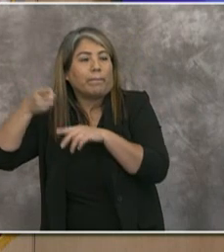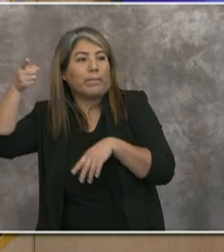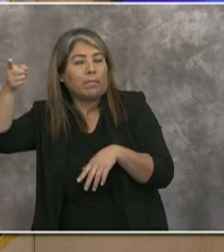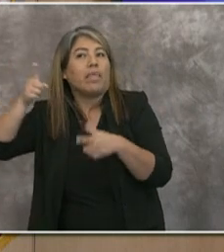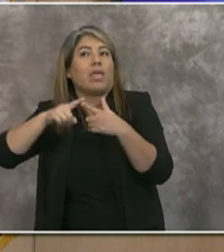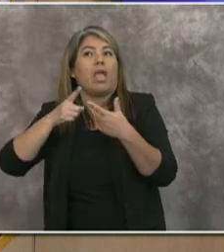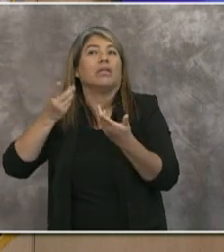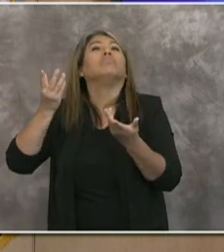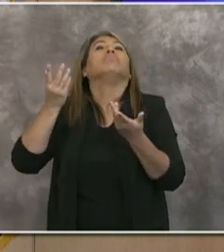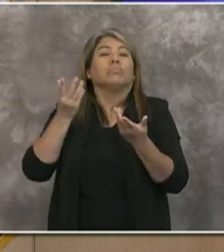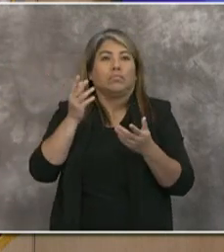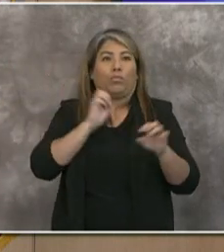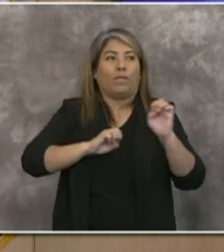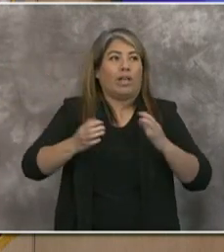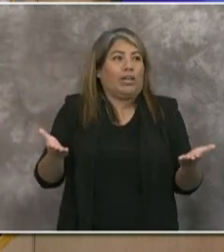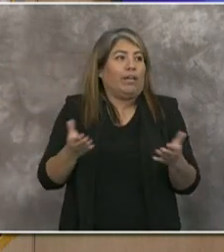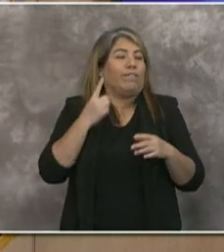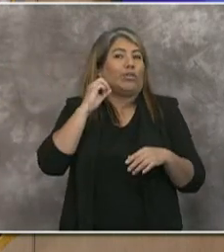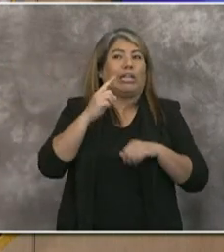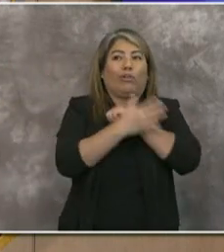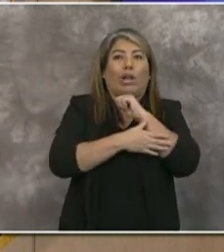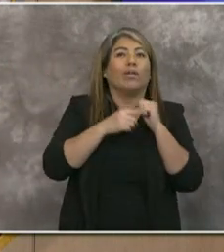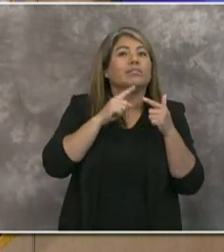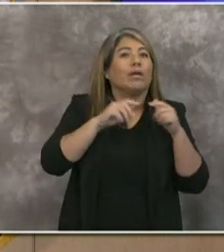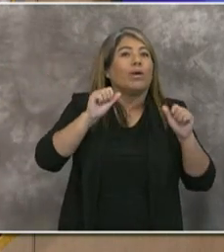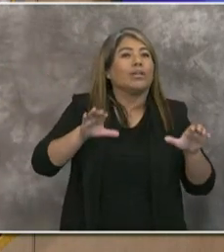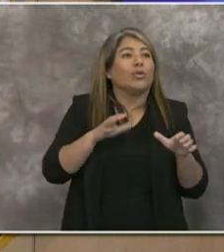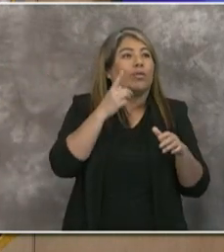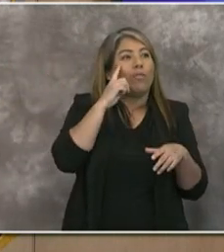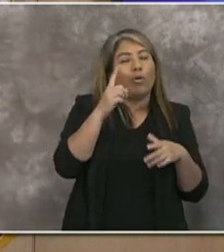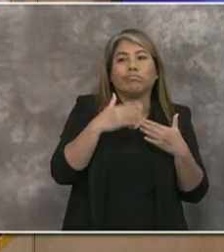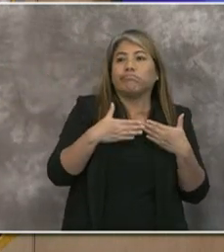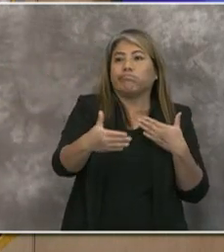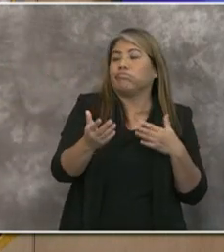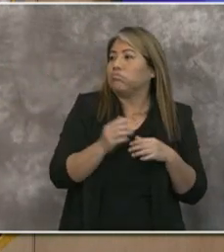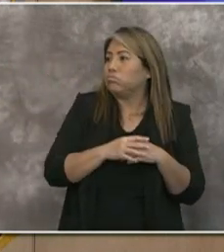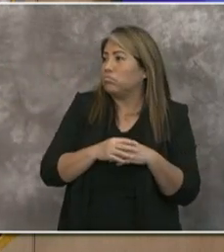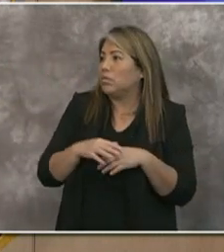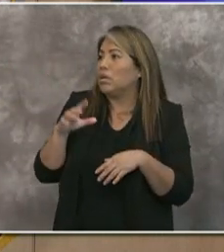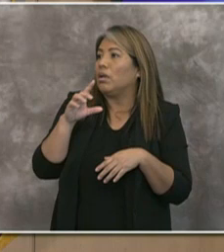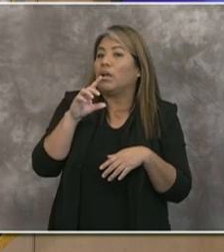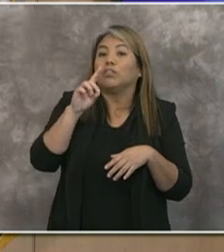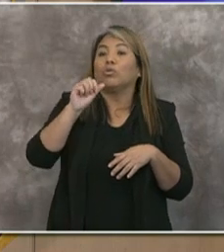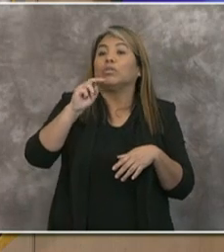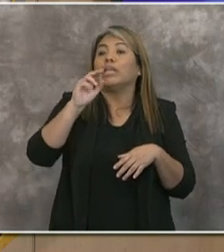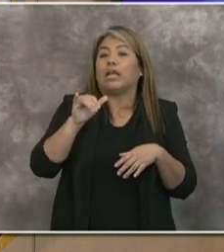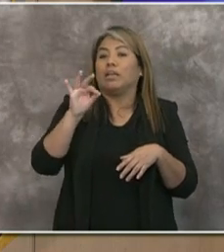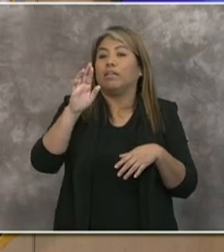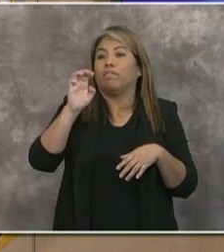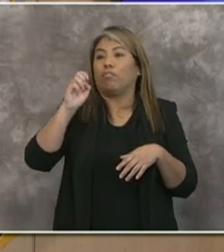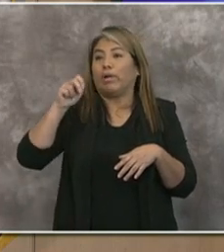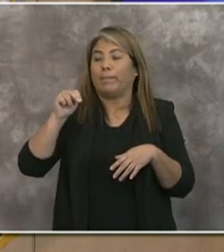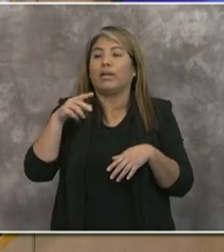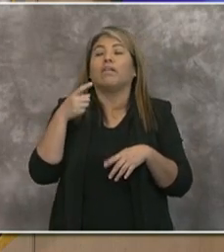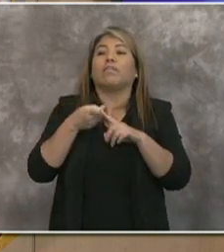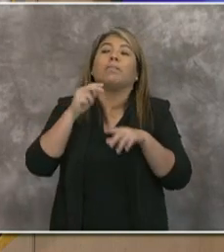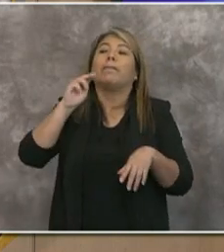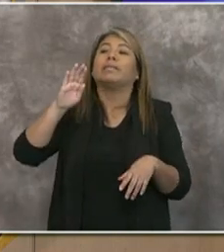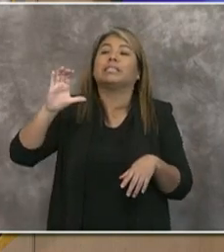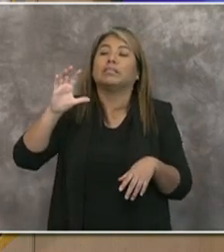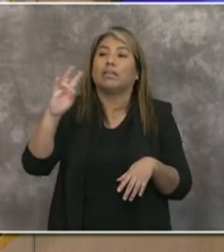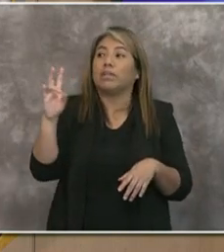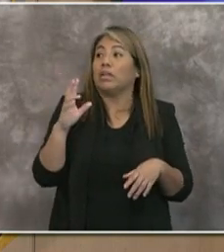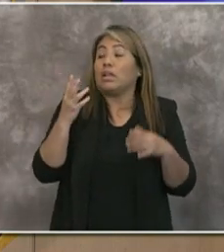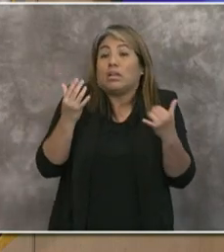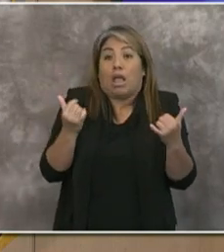is and where we are and see what we can do moving forward. And please, Supervisor Fletcher, I have one from Danny Freeman with NBC7. Now that